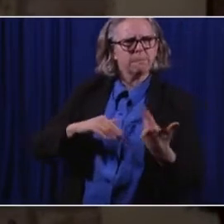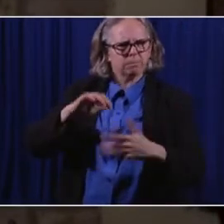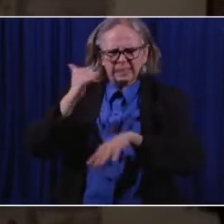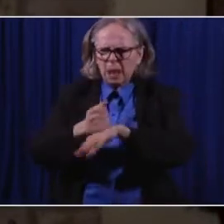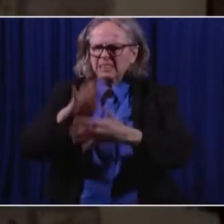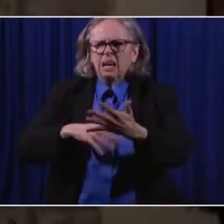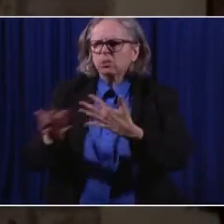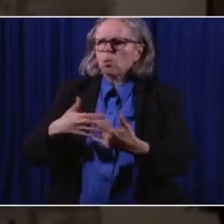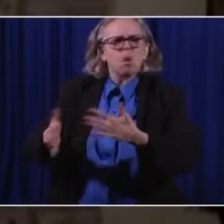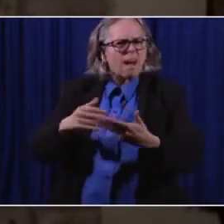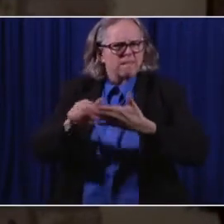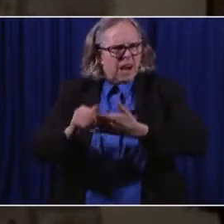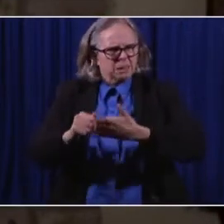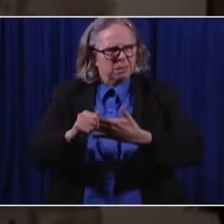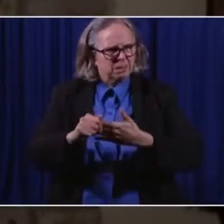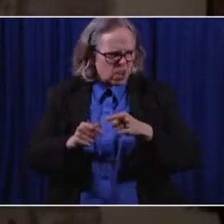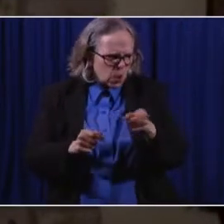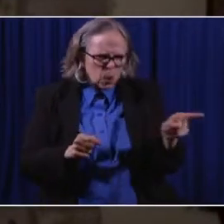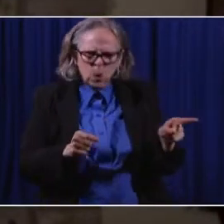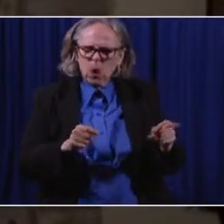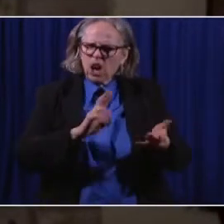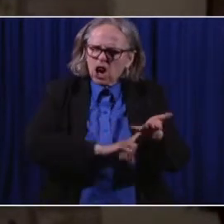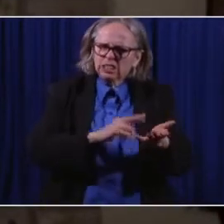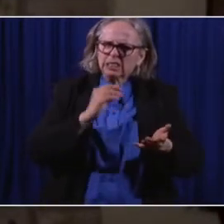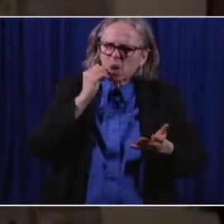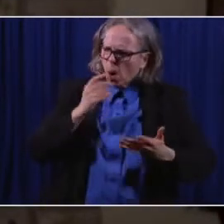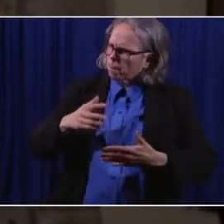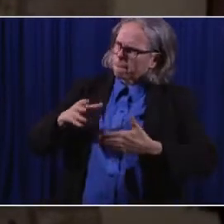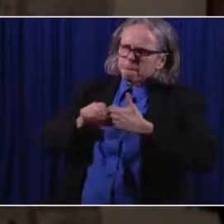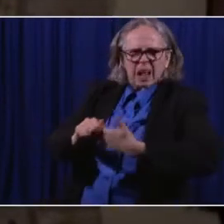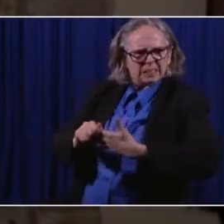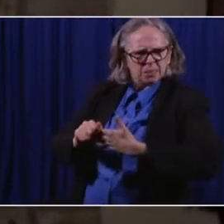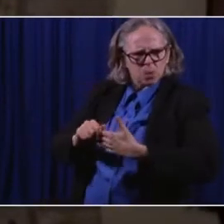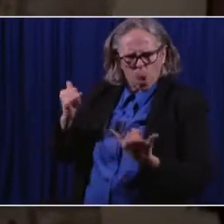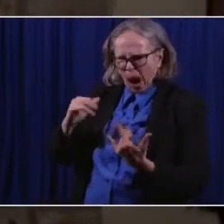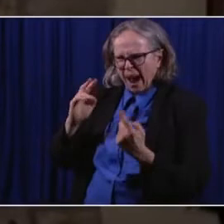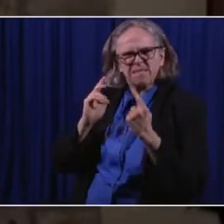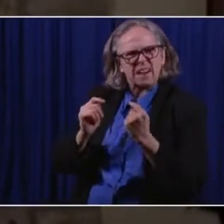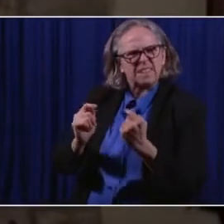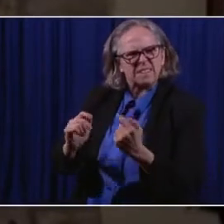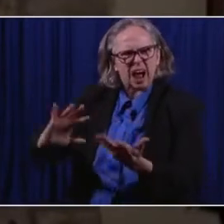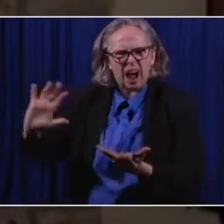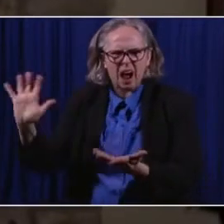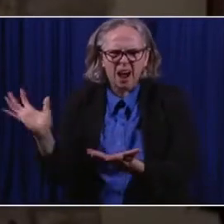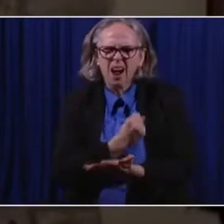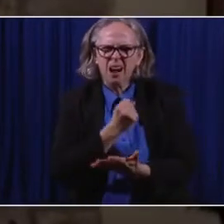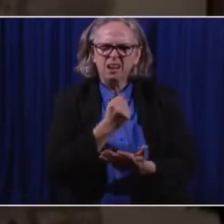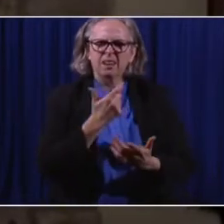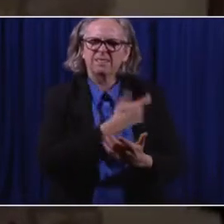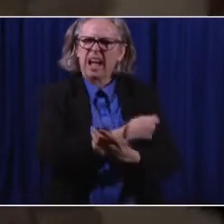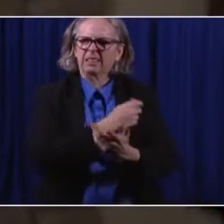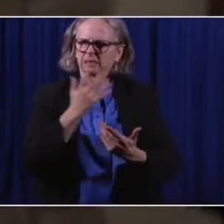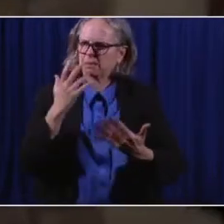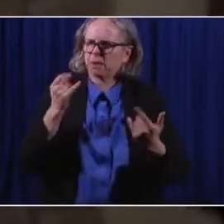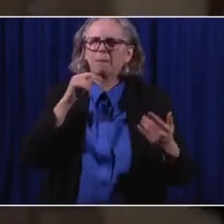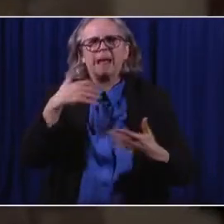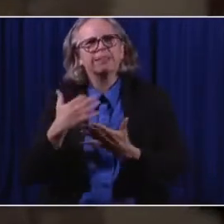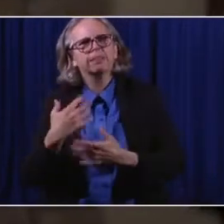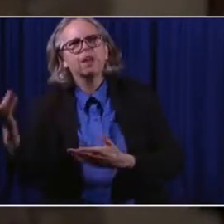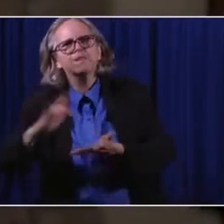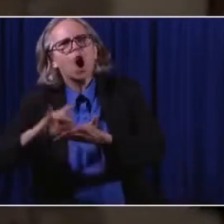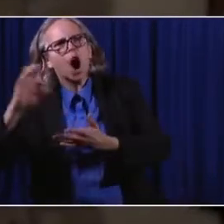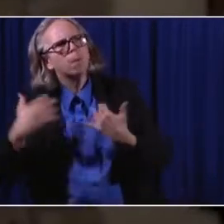enables us to continue to vaccinate people at a high rate. And again, if you don't take that date,